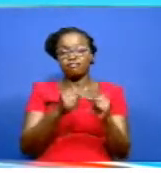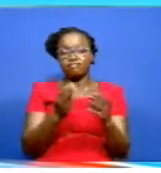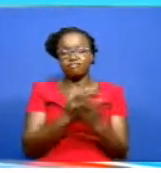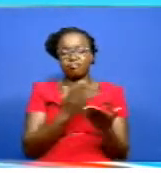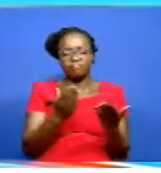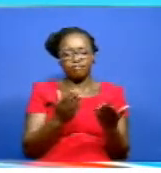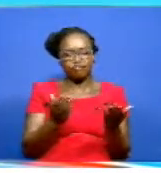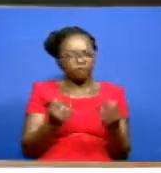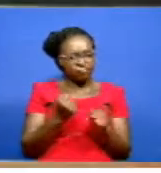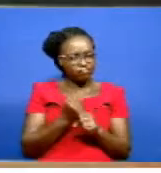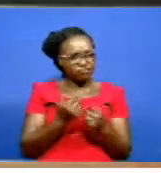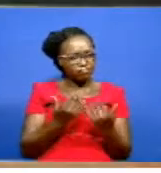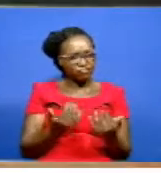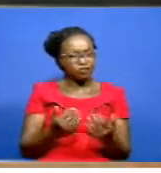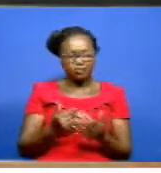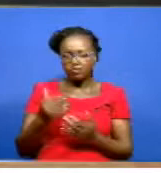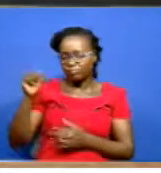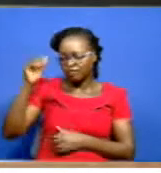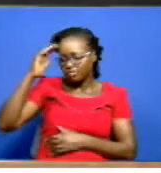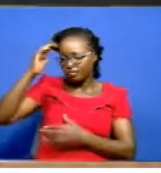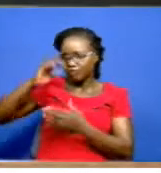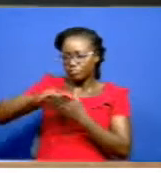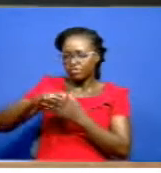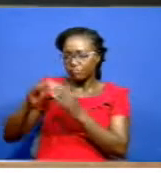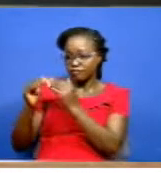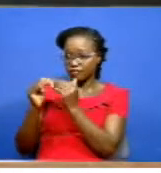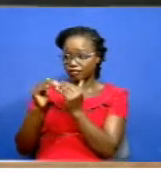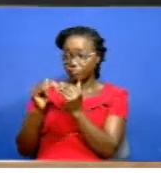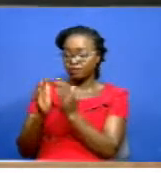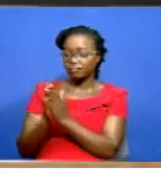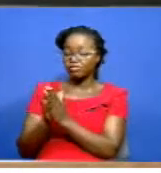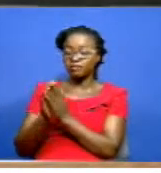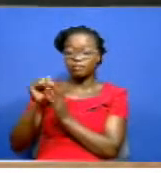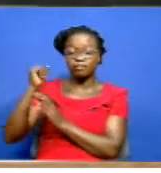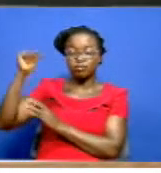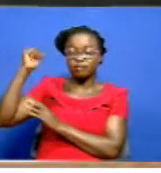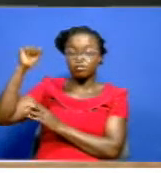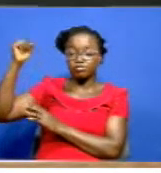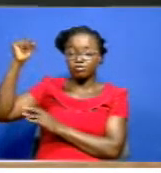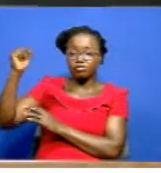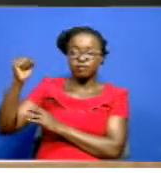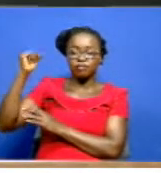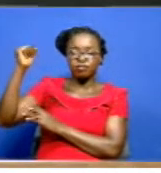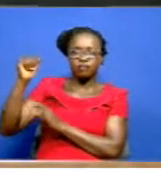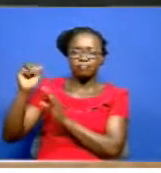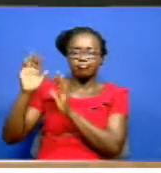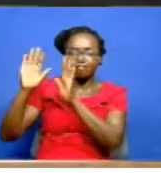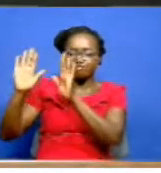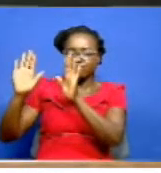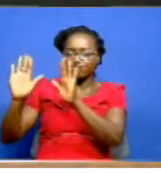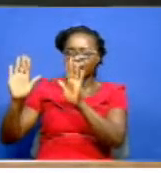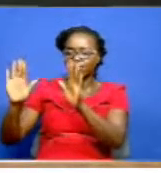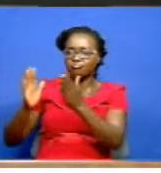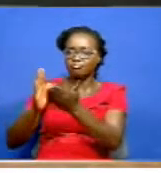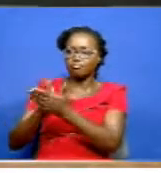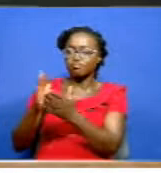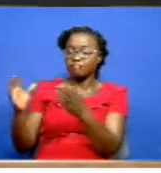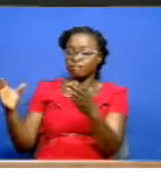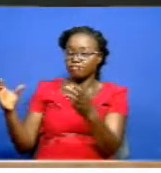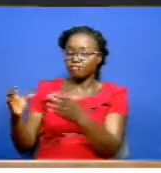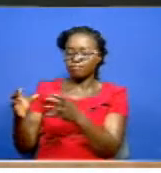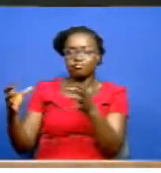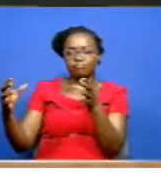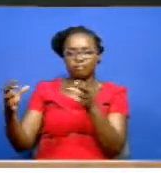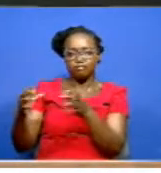doing currently? Yes, I believe that they were limited. The political rallies were suspended, and the gatherings